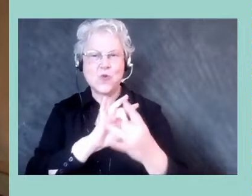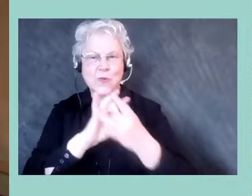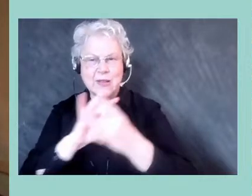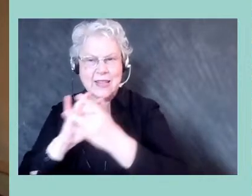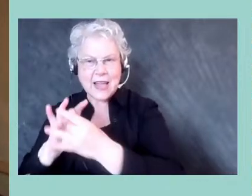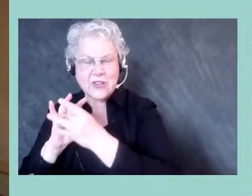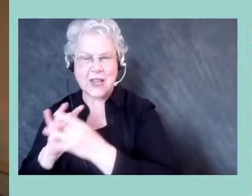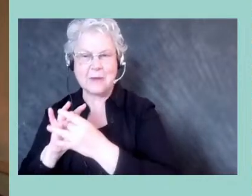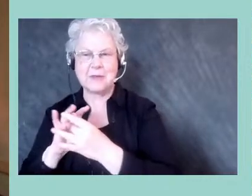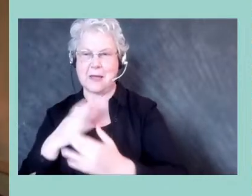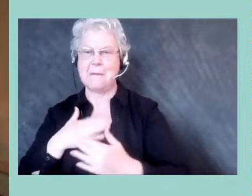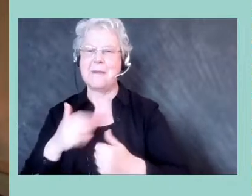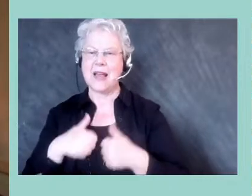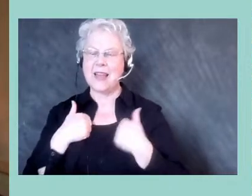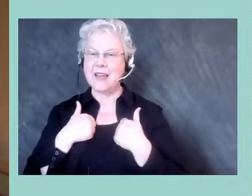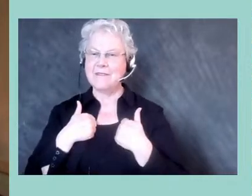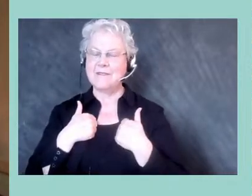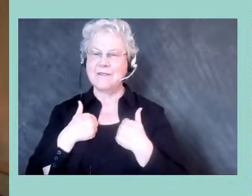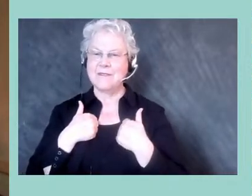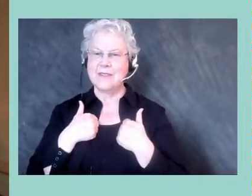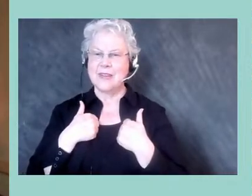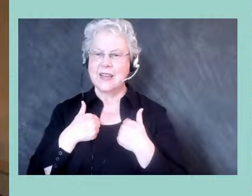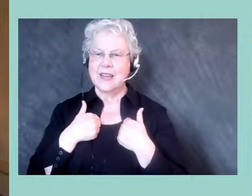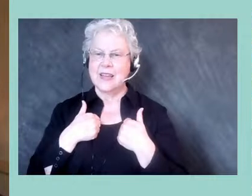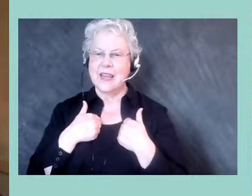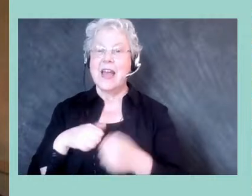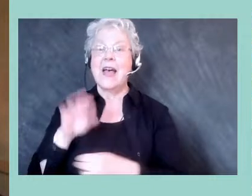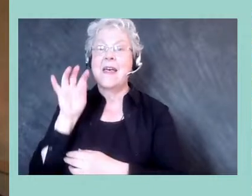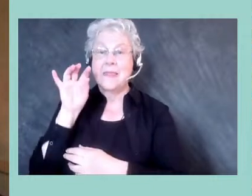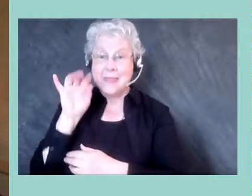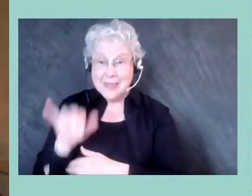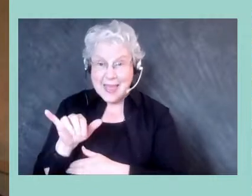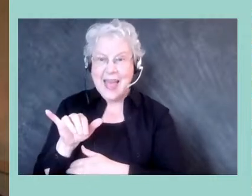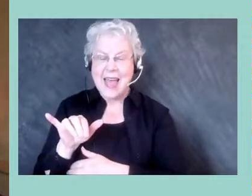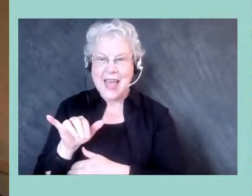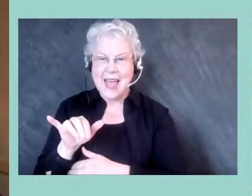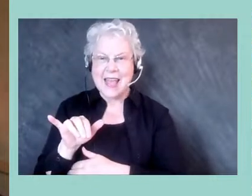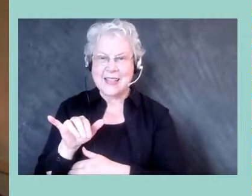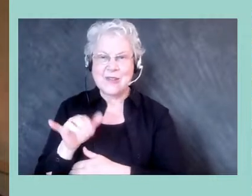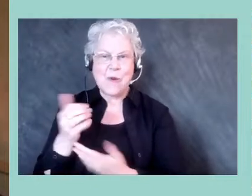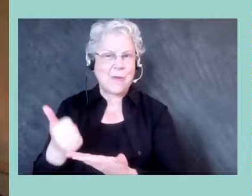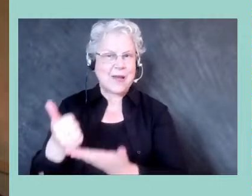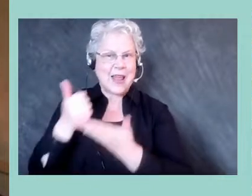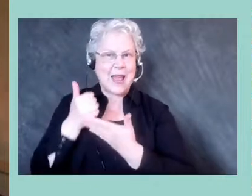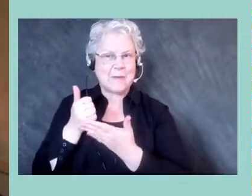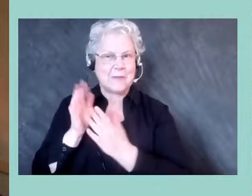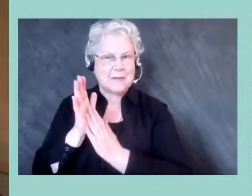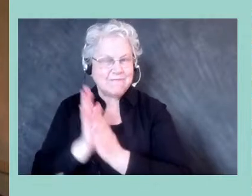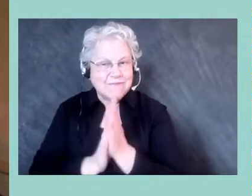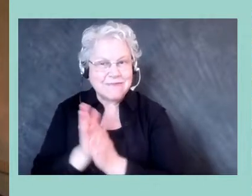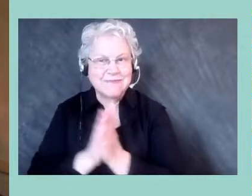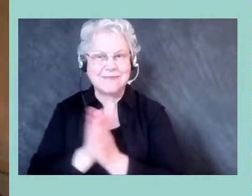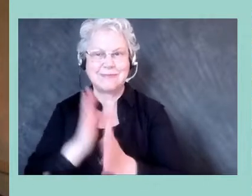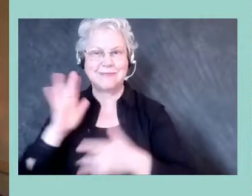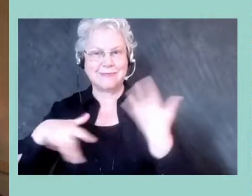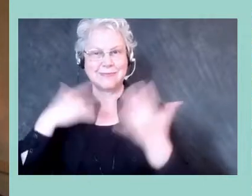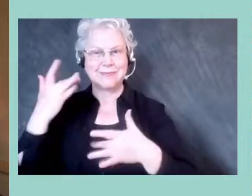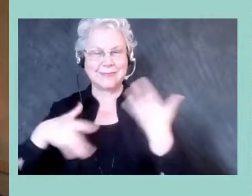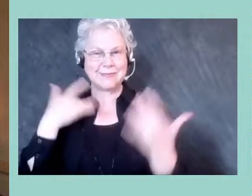and community in my relationships and in my life, because that's what keeps